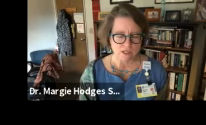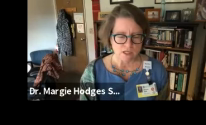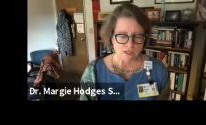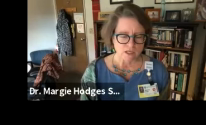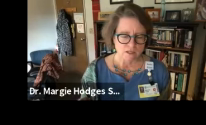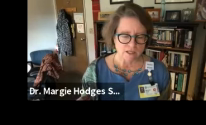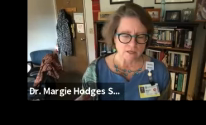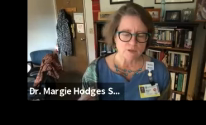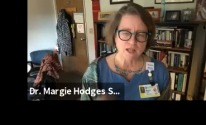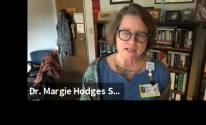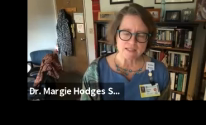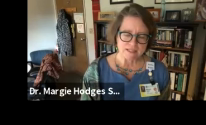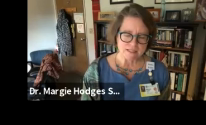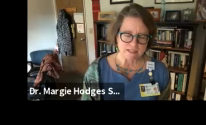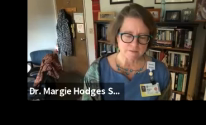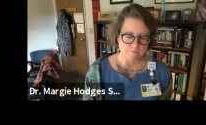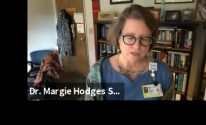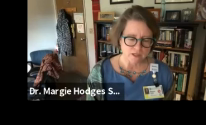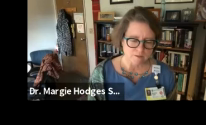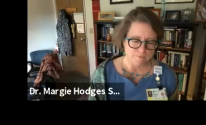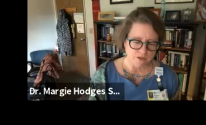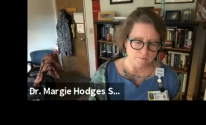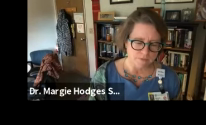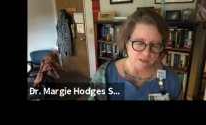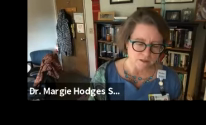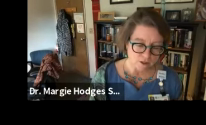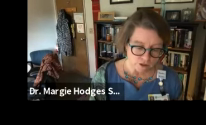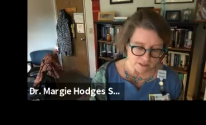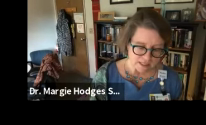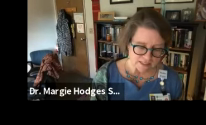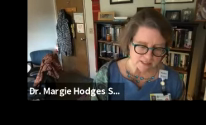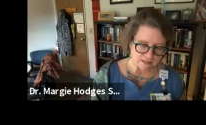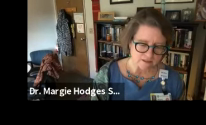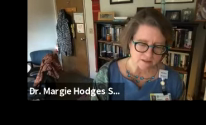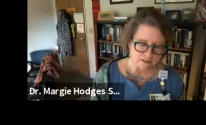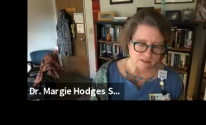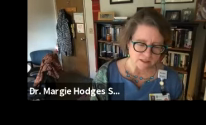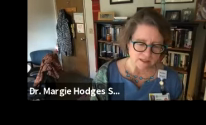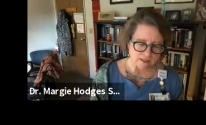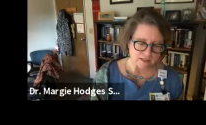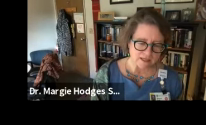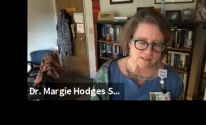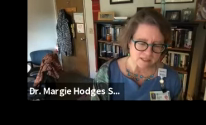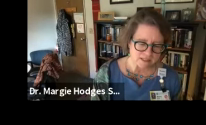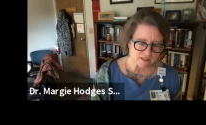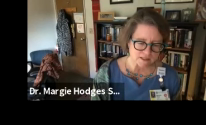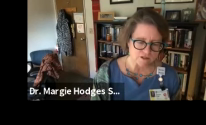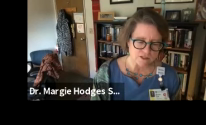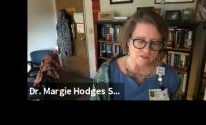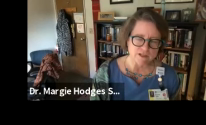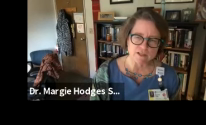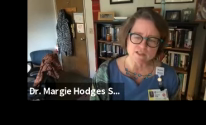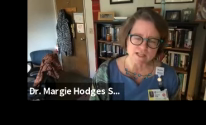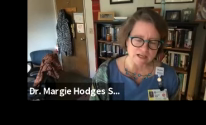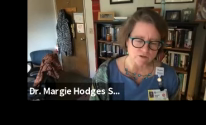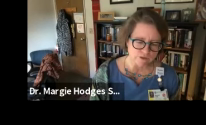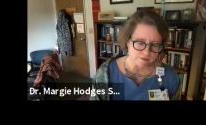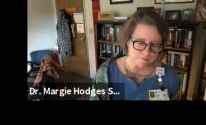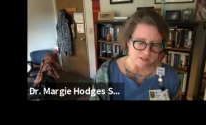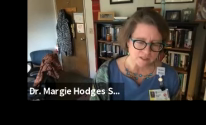patients and applied that data and looked at that data and assessed it using